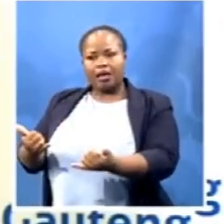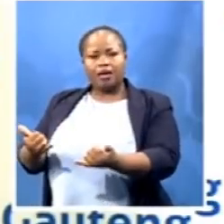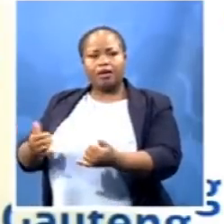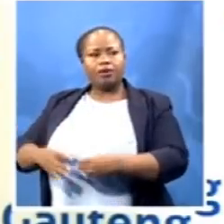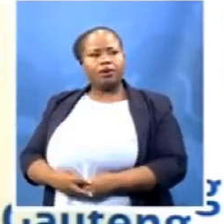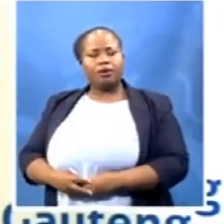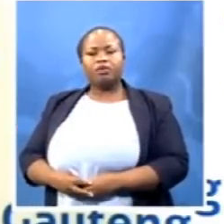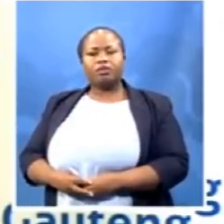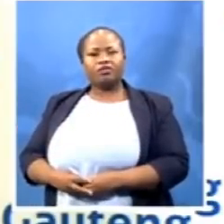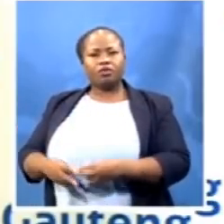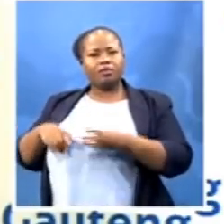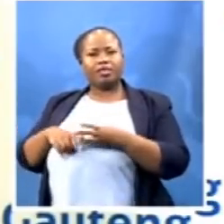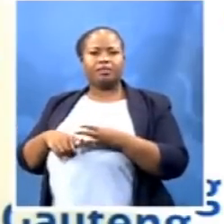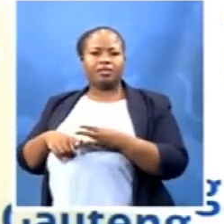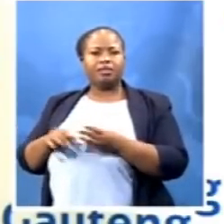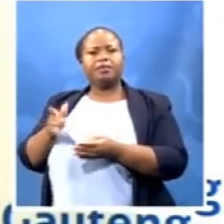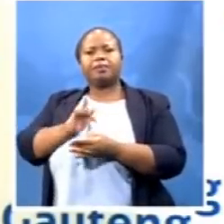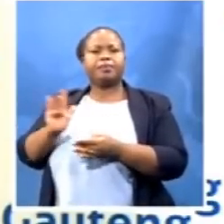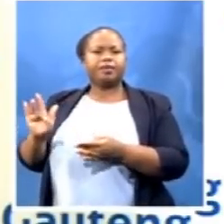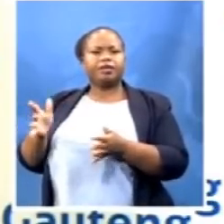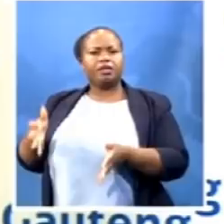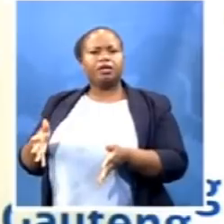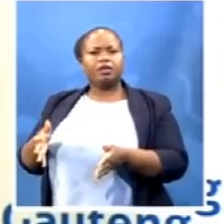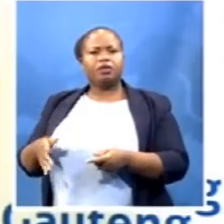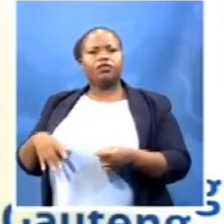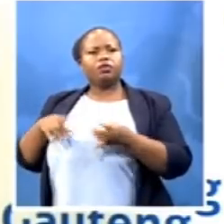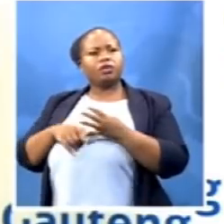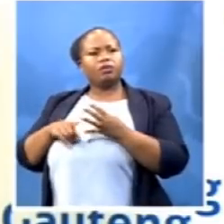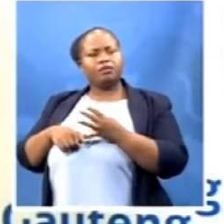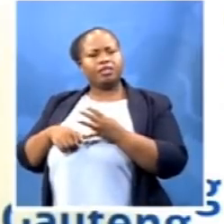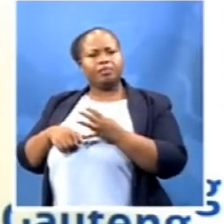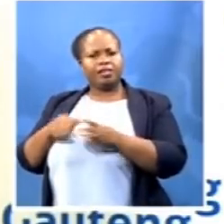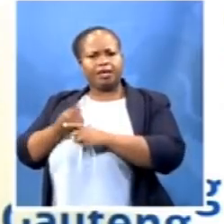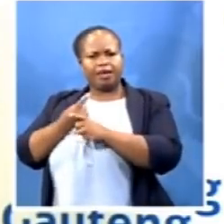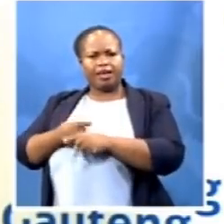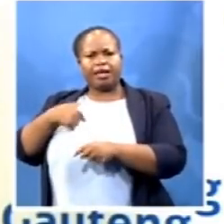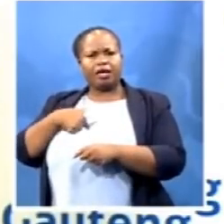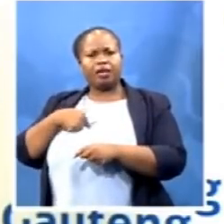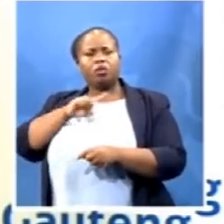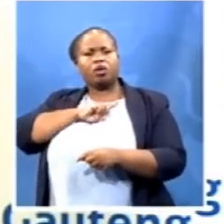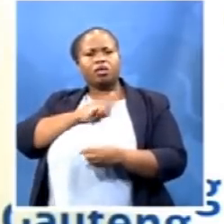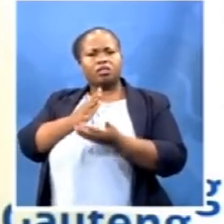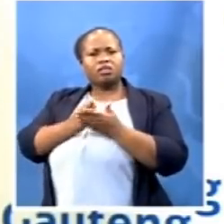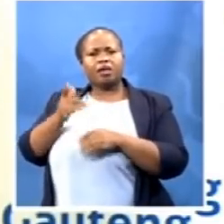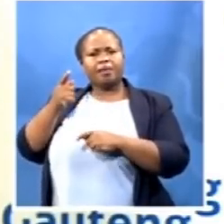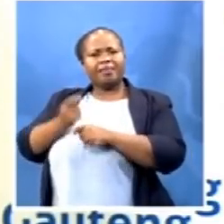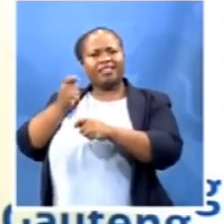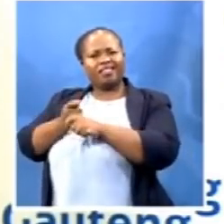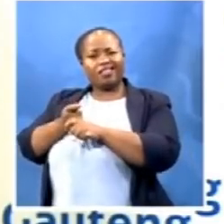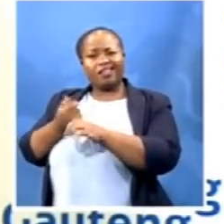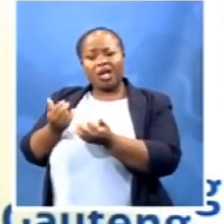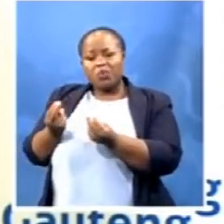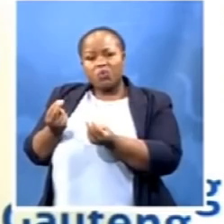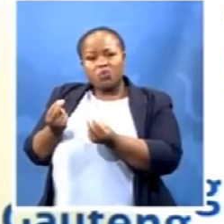we have demolished shacks that are empty, that are not occupied, and that